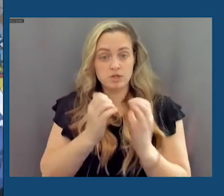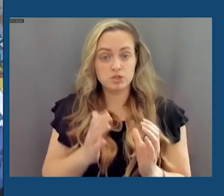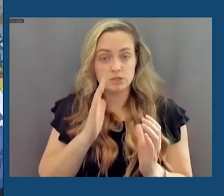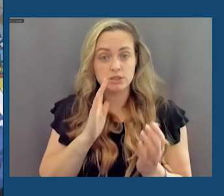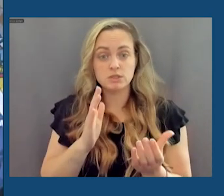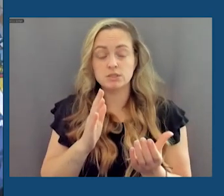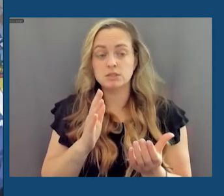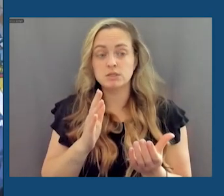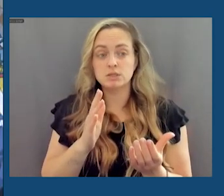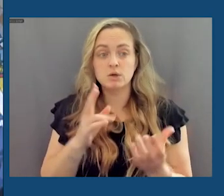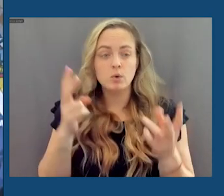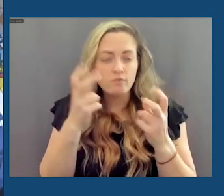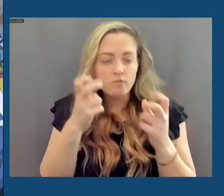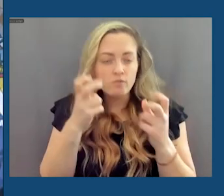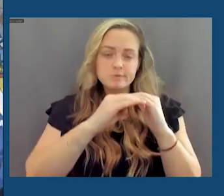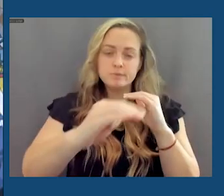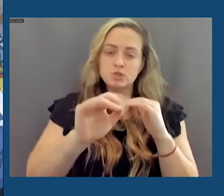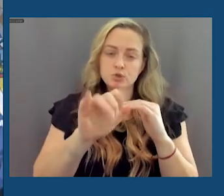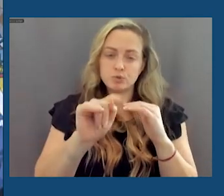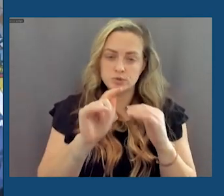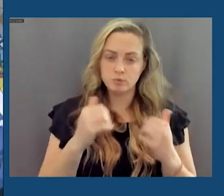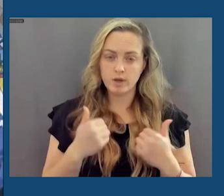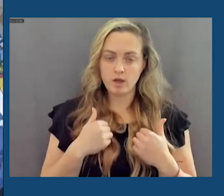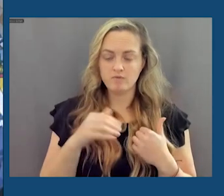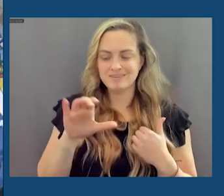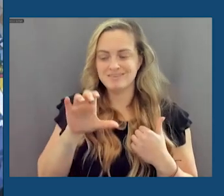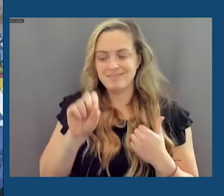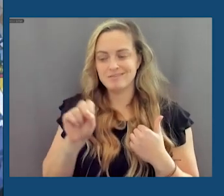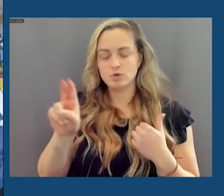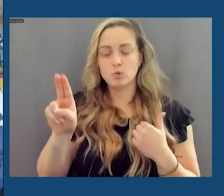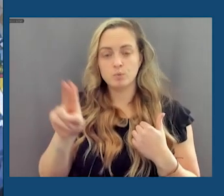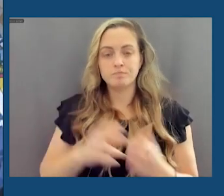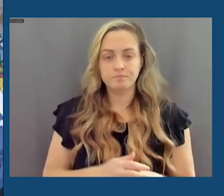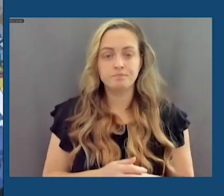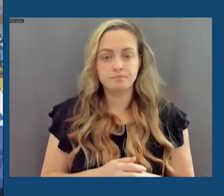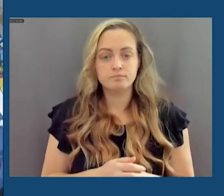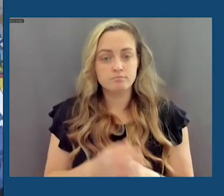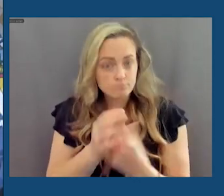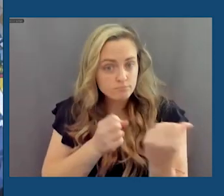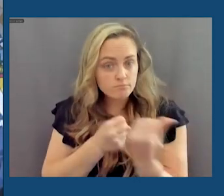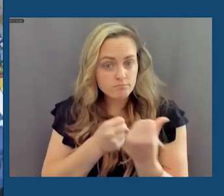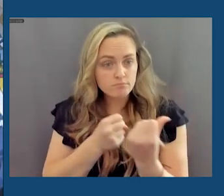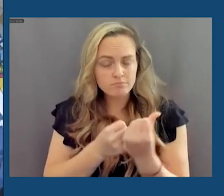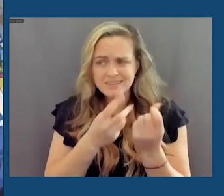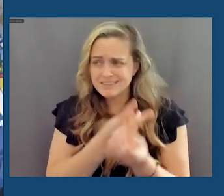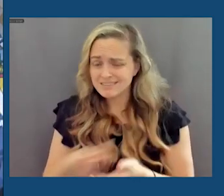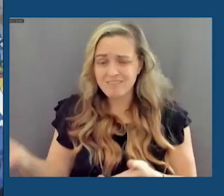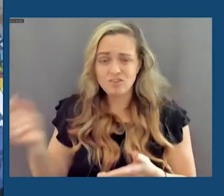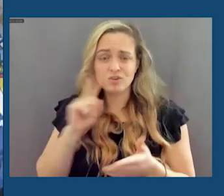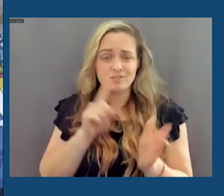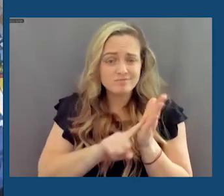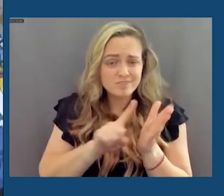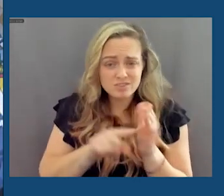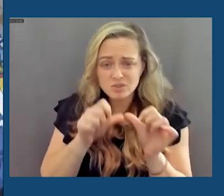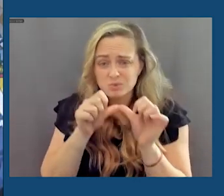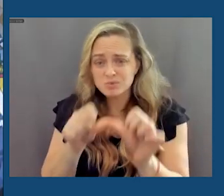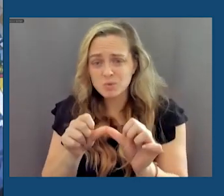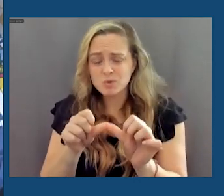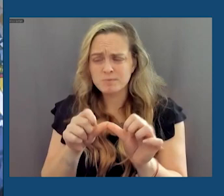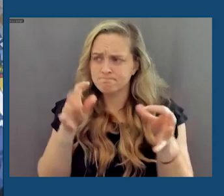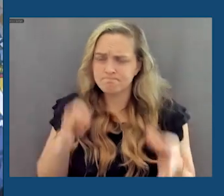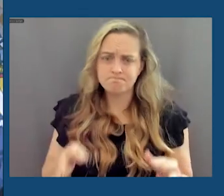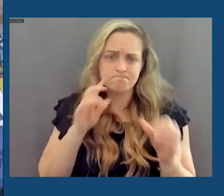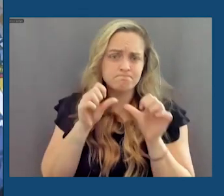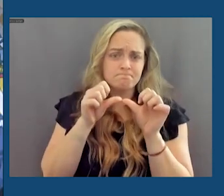have crime stabilization units, CSUs. We've supported countless investigations, and going forward, we certainly will continue